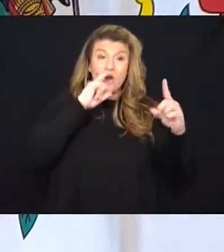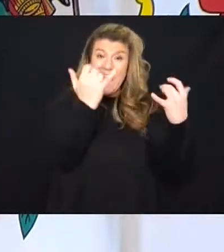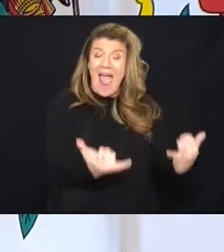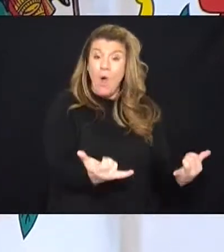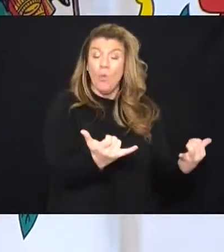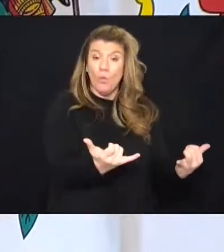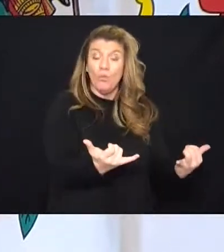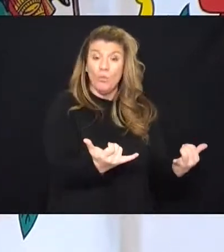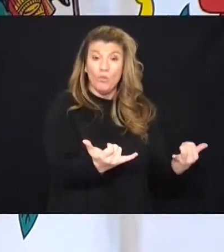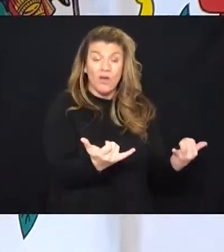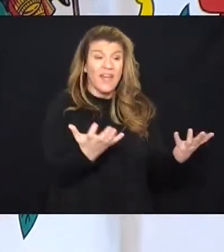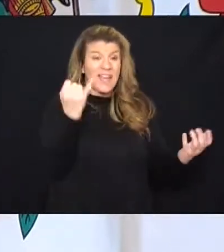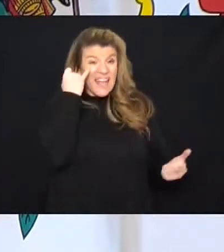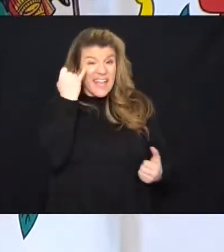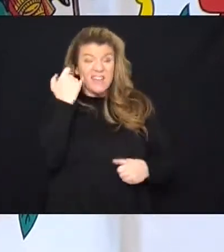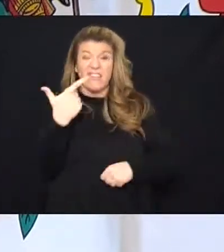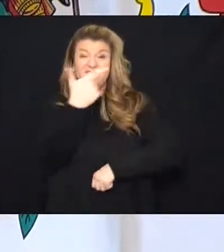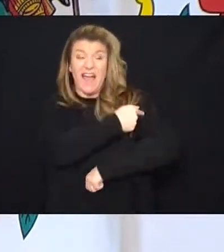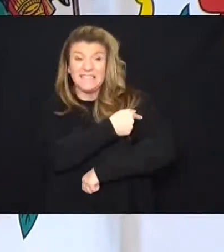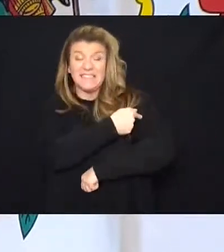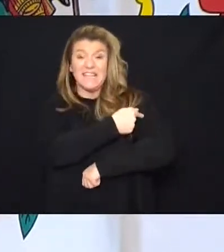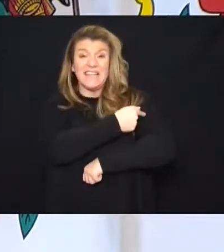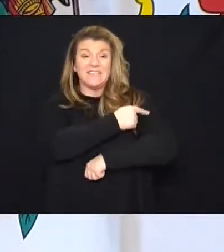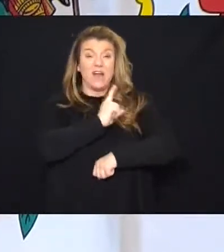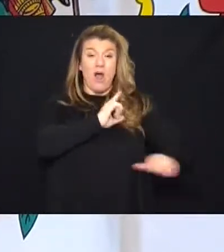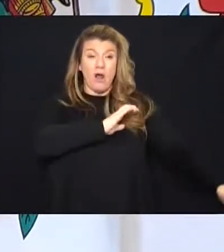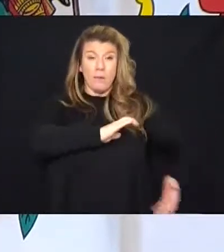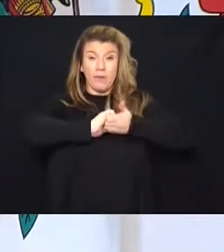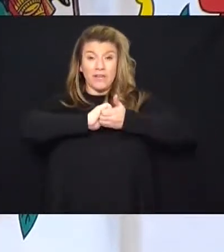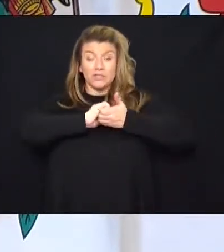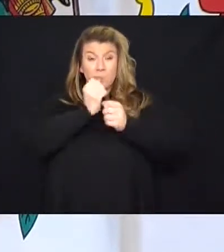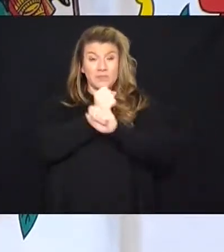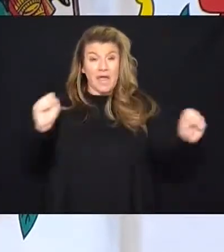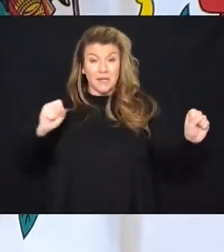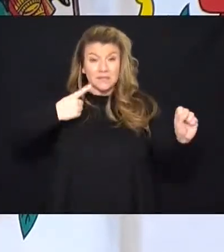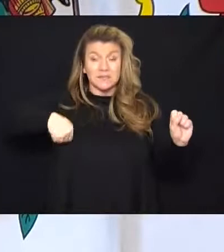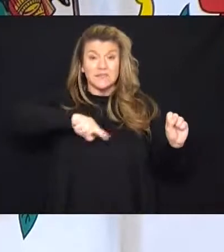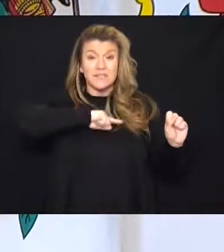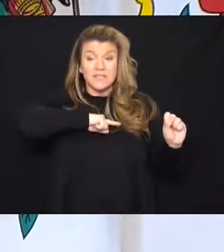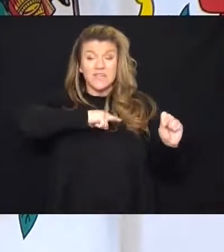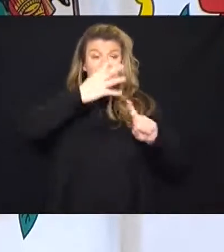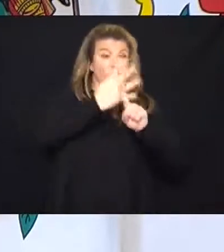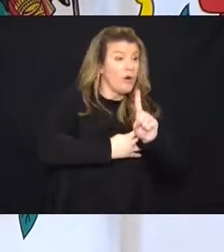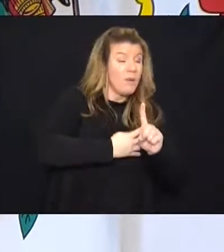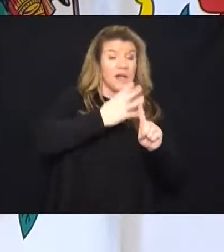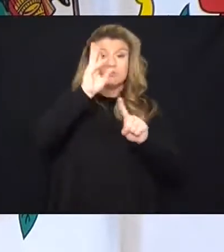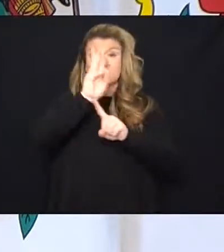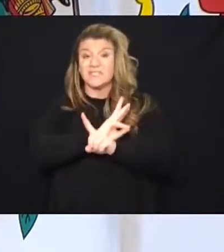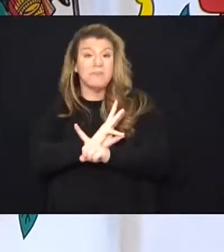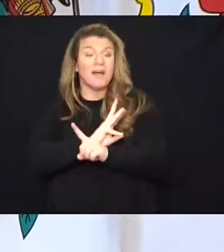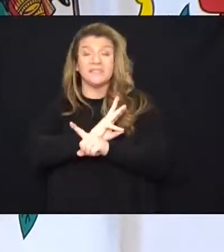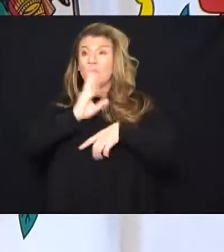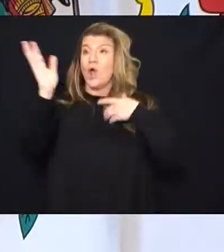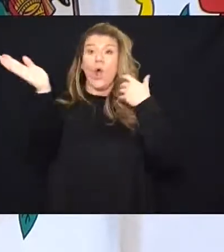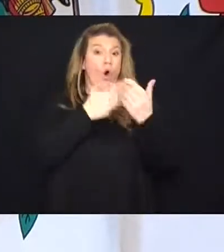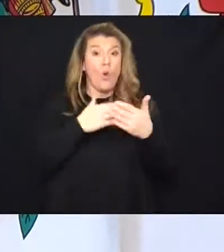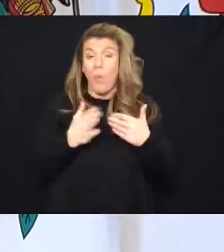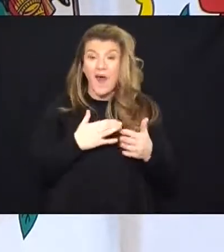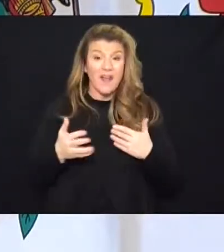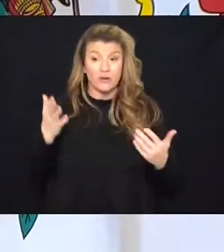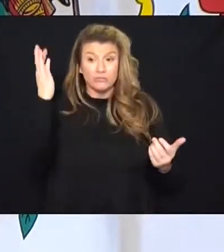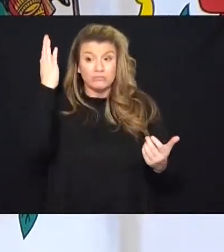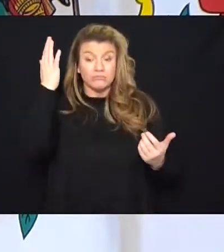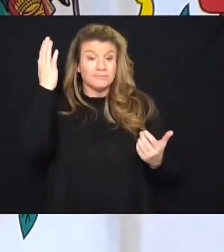meantime, if the vaccines are a bridge to protect us for 4 months or for 6 months or whatever it may